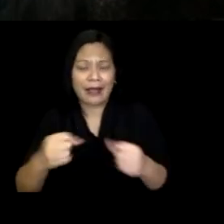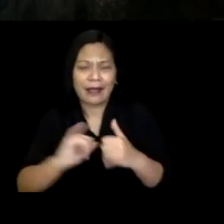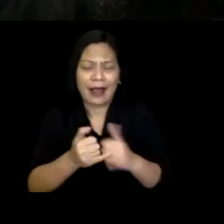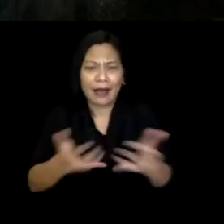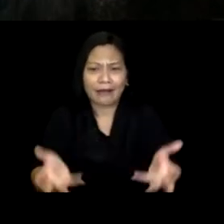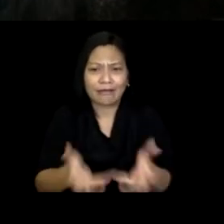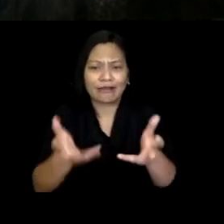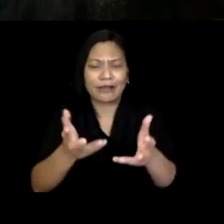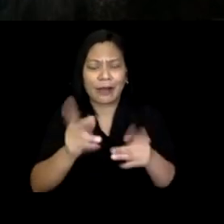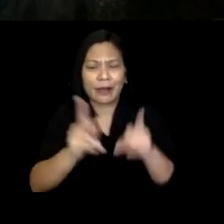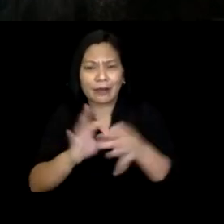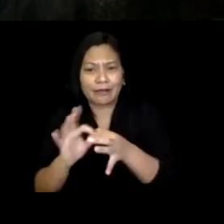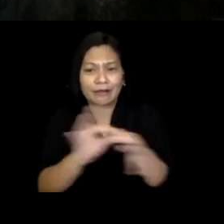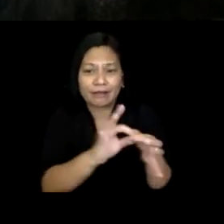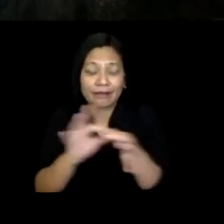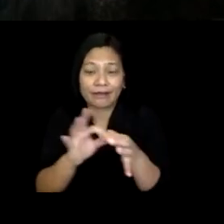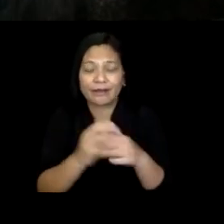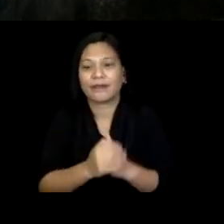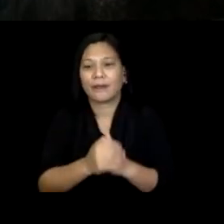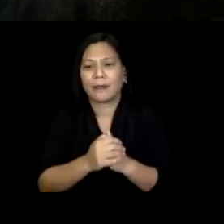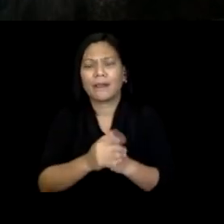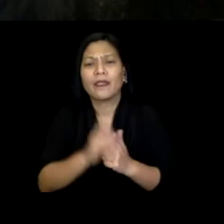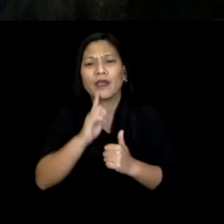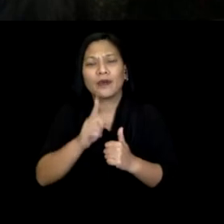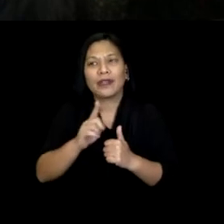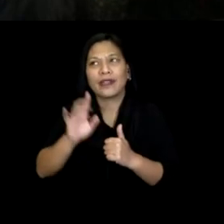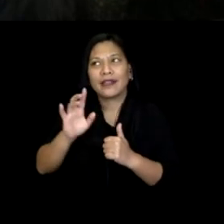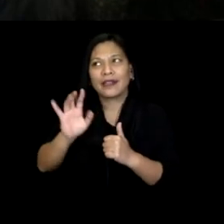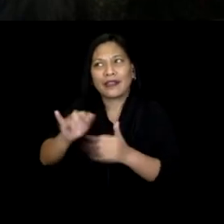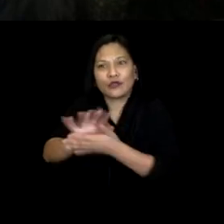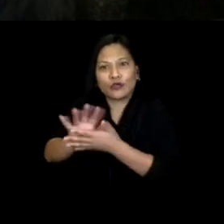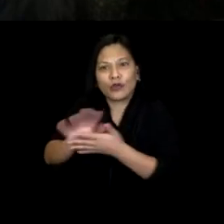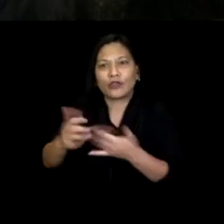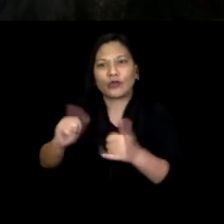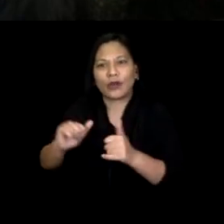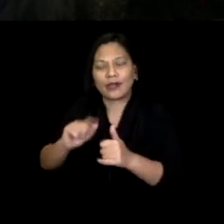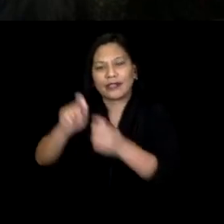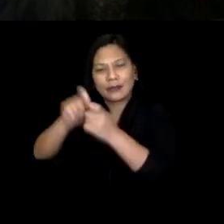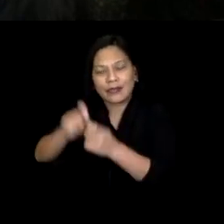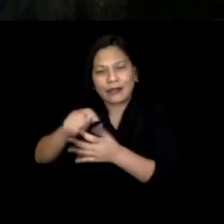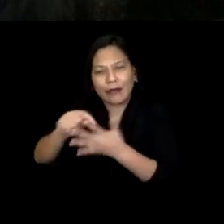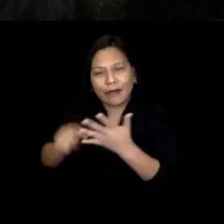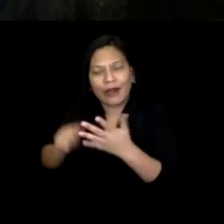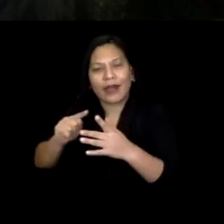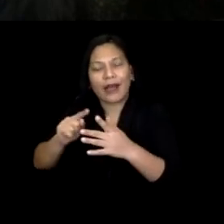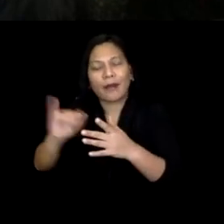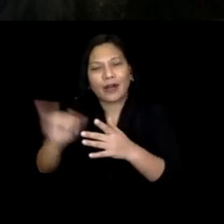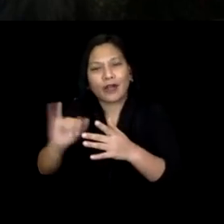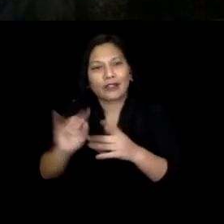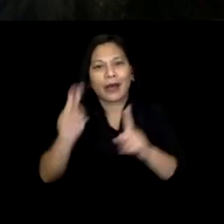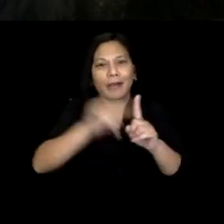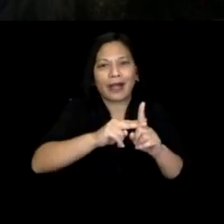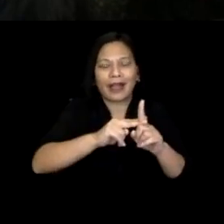it's about trying to get very, very specific, yet present this in a way that is has some universals in it.